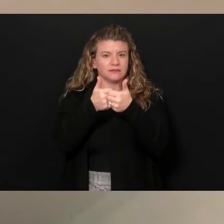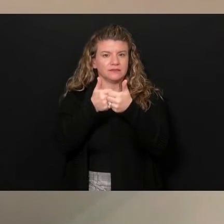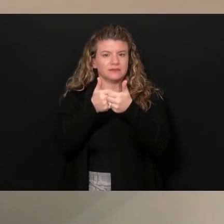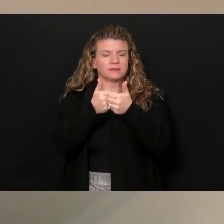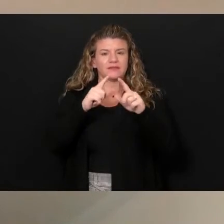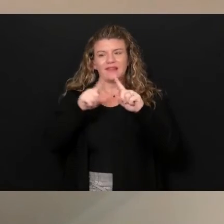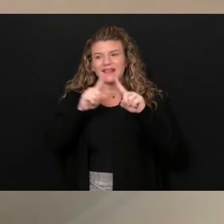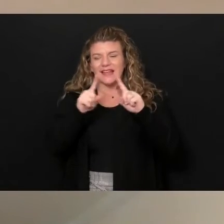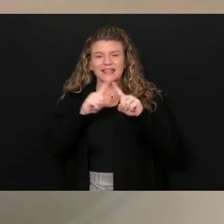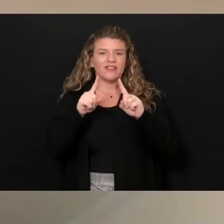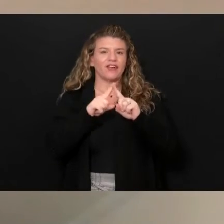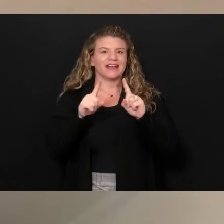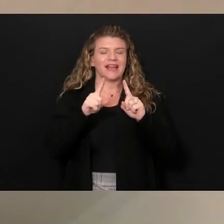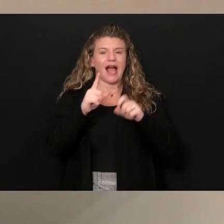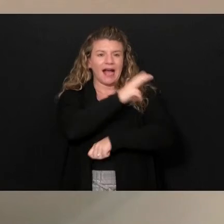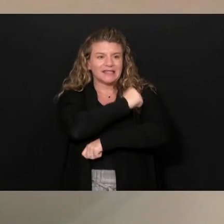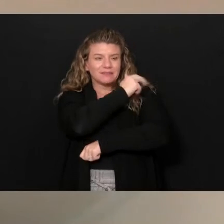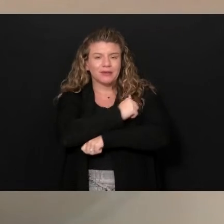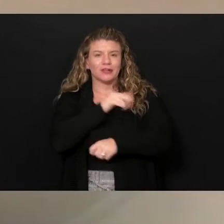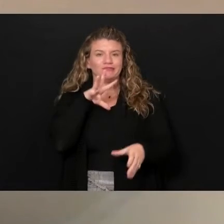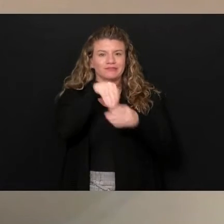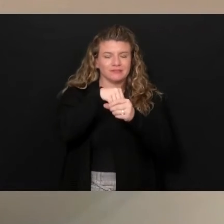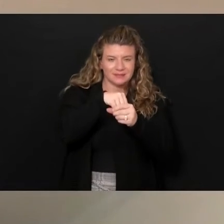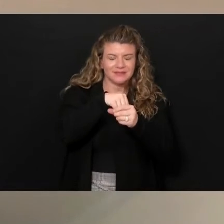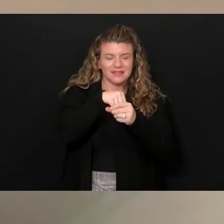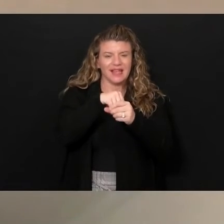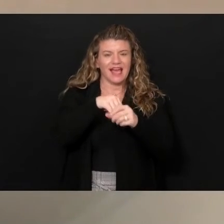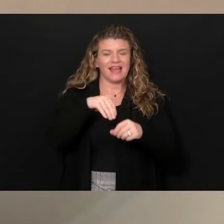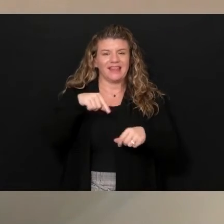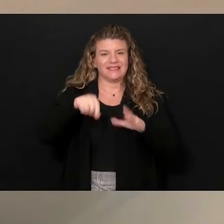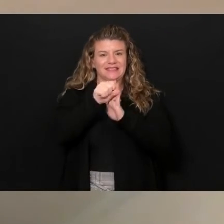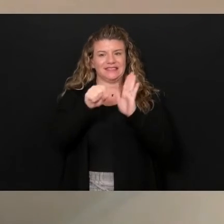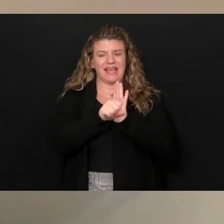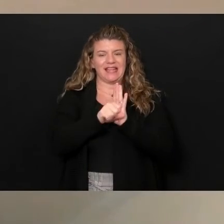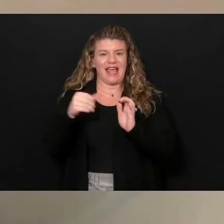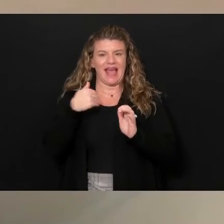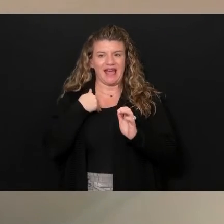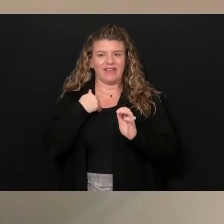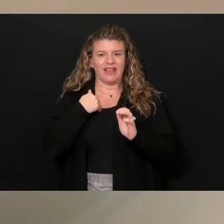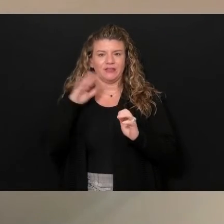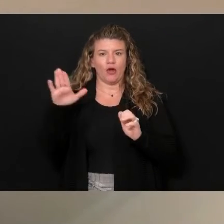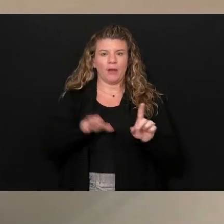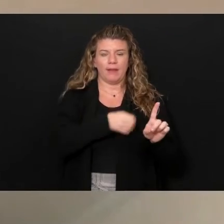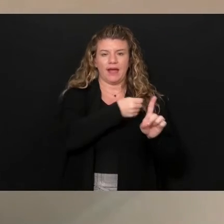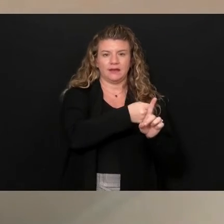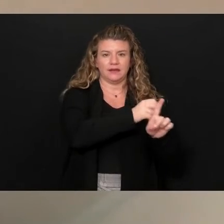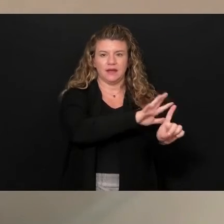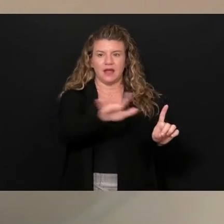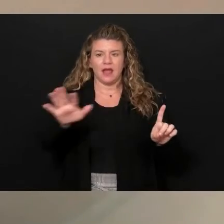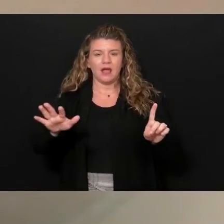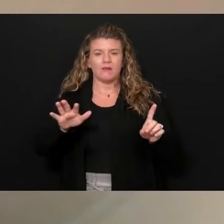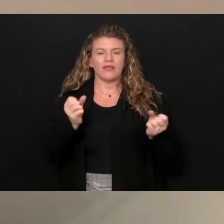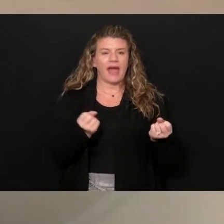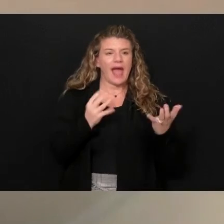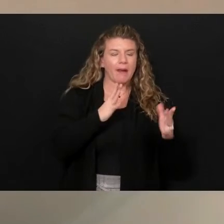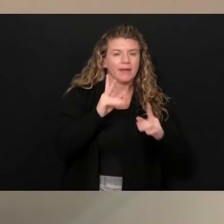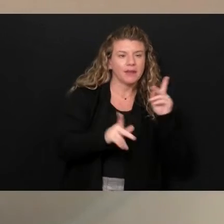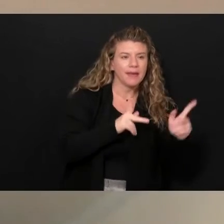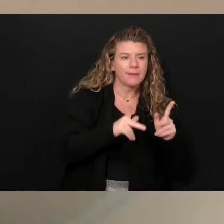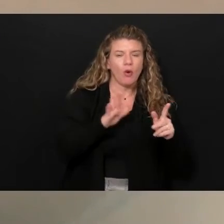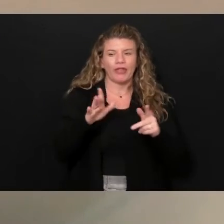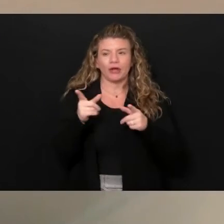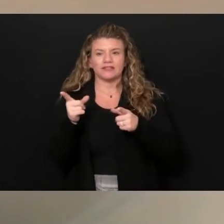certain parts of our hospital system in the state is having with the volume and the